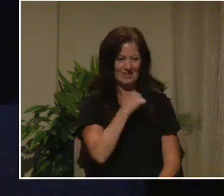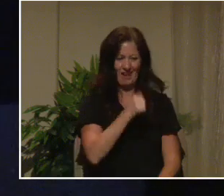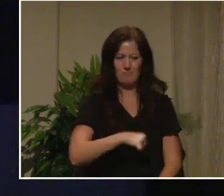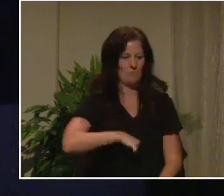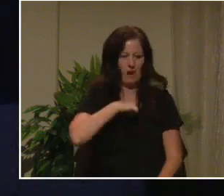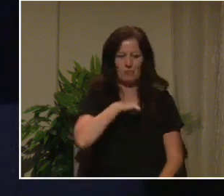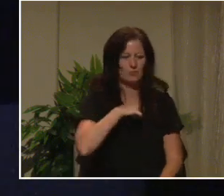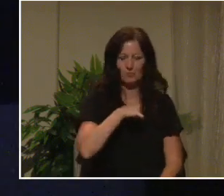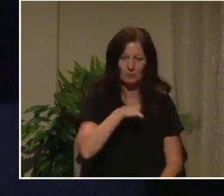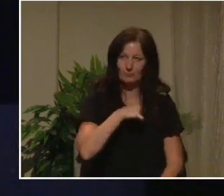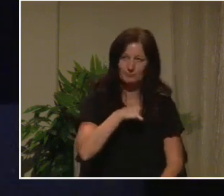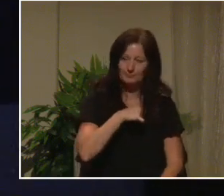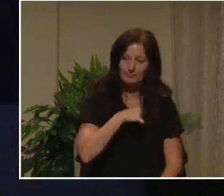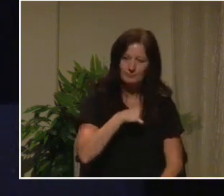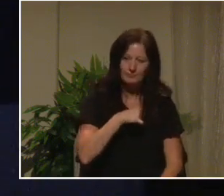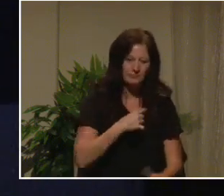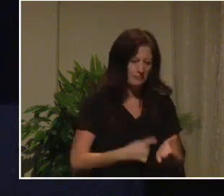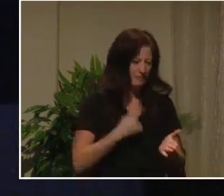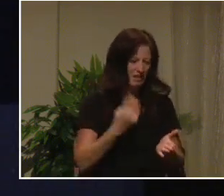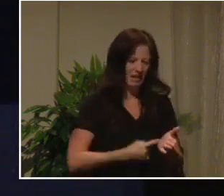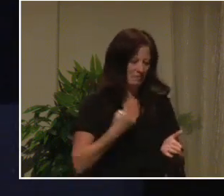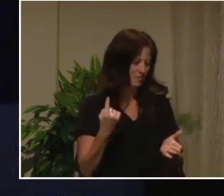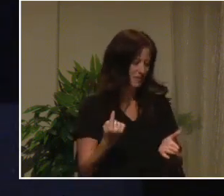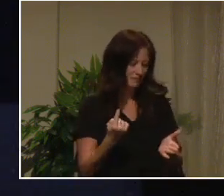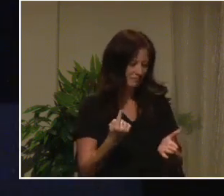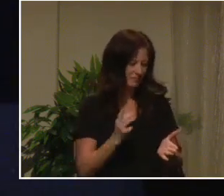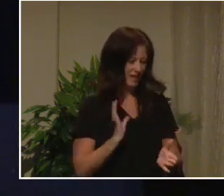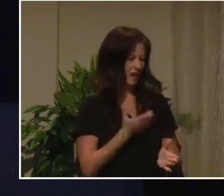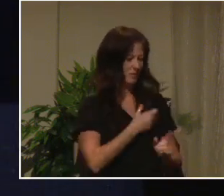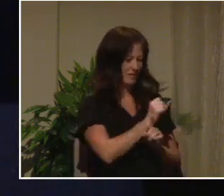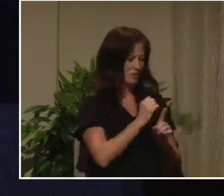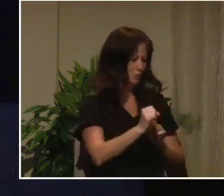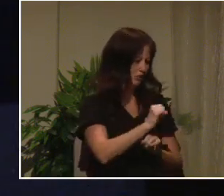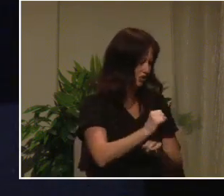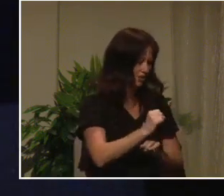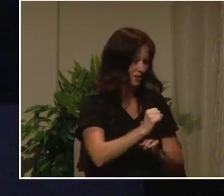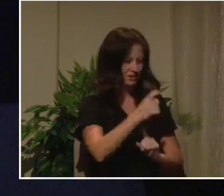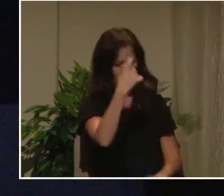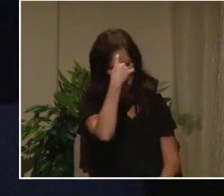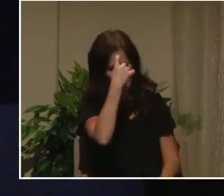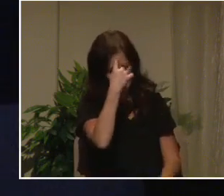times of really not liking what's been going on in our mind and heart.